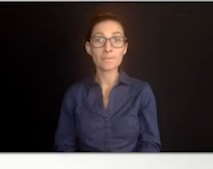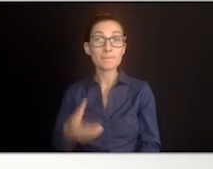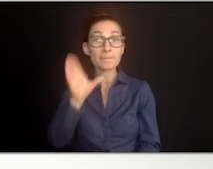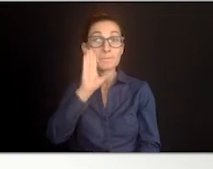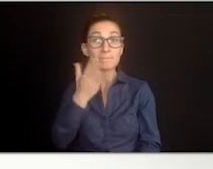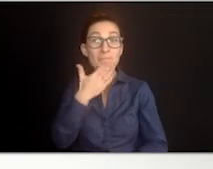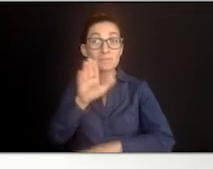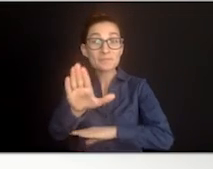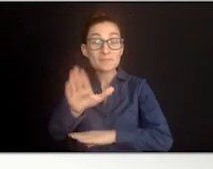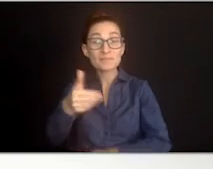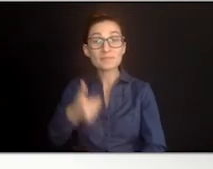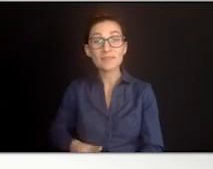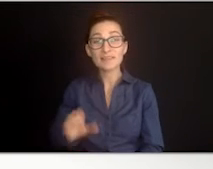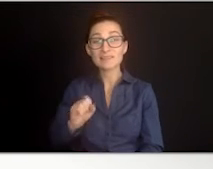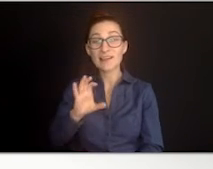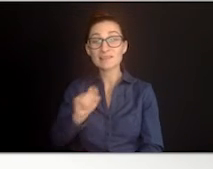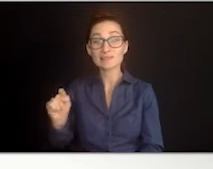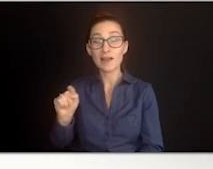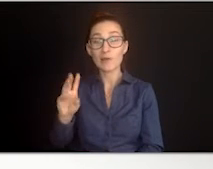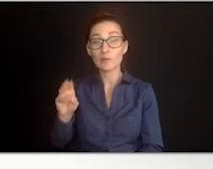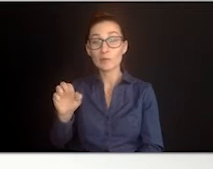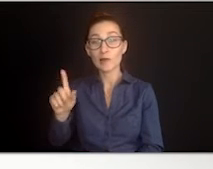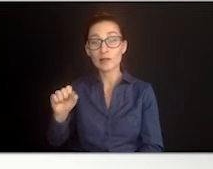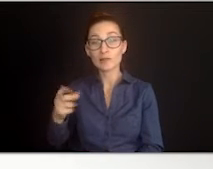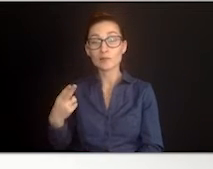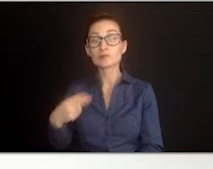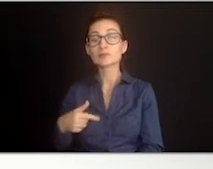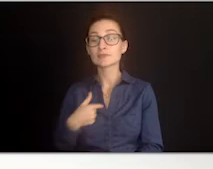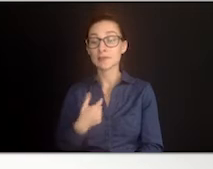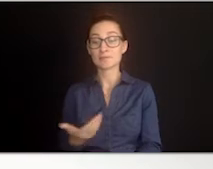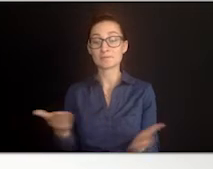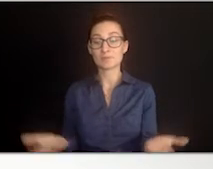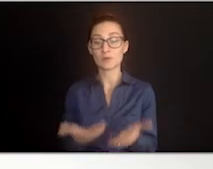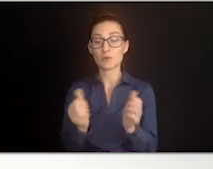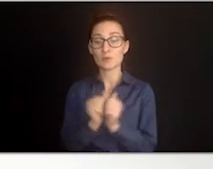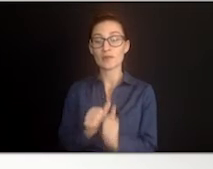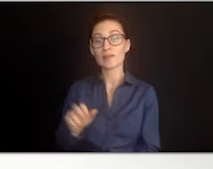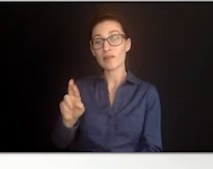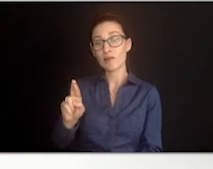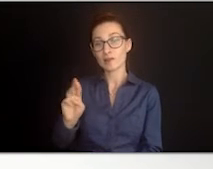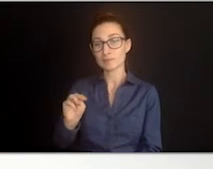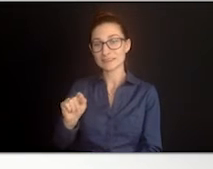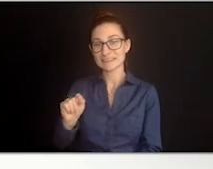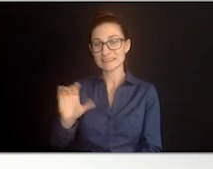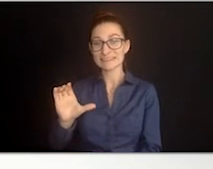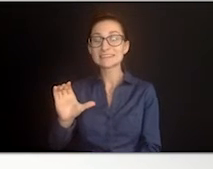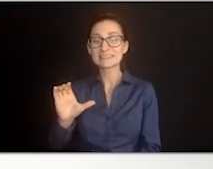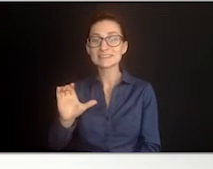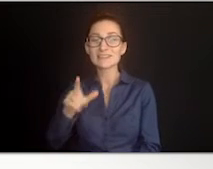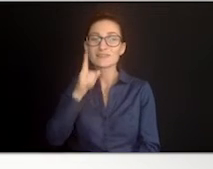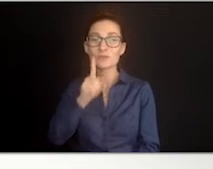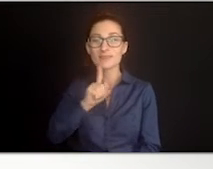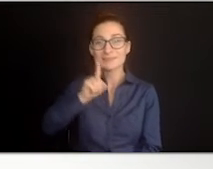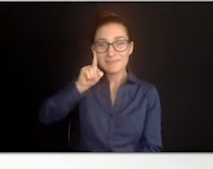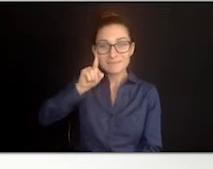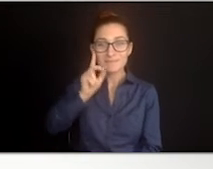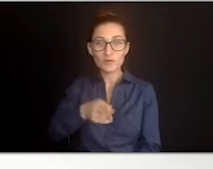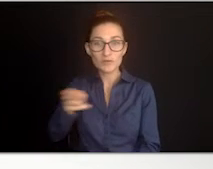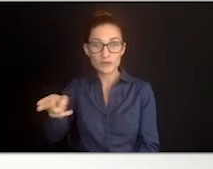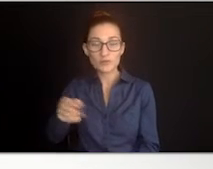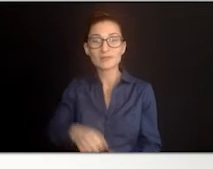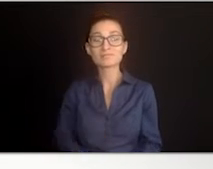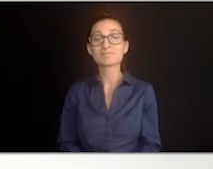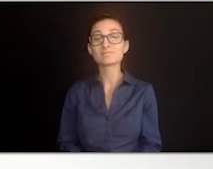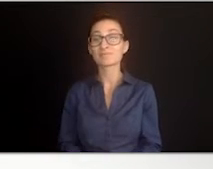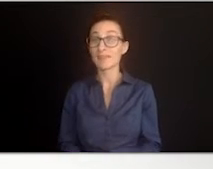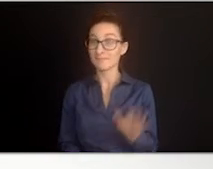Hi, good afternoon. My name is Scott Walsh. I'm with the Resource Materials and Technology Center for the Deaf and Hard of Hearing. I am one of 5